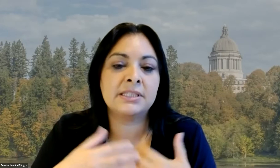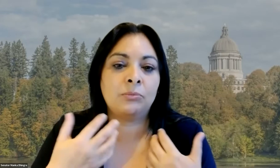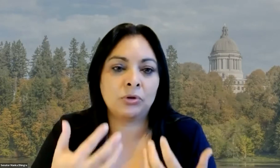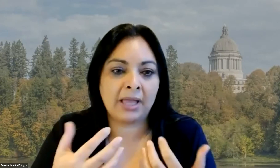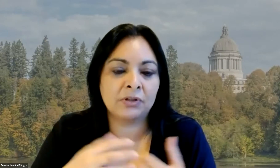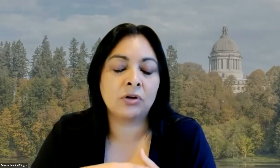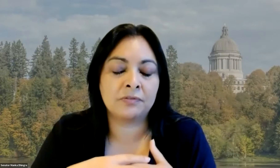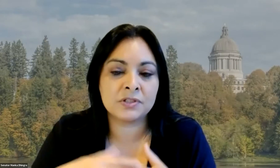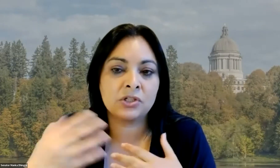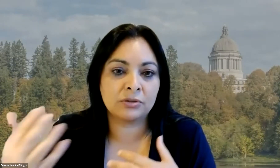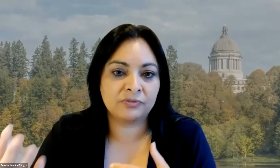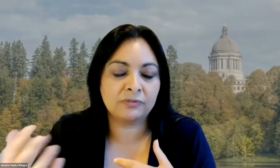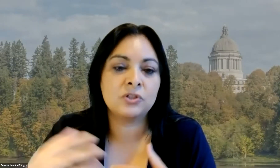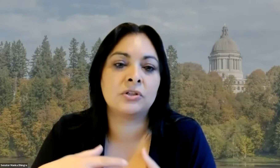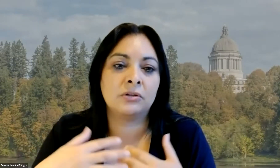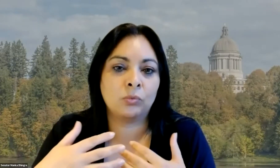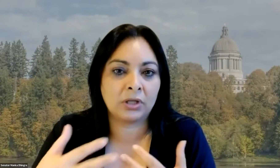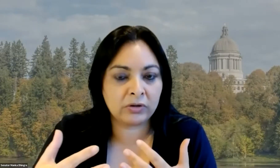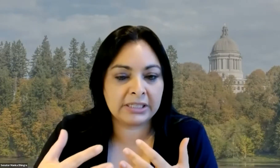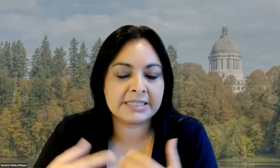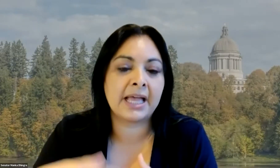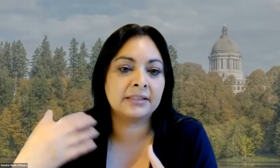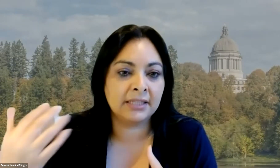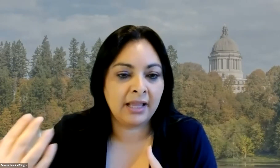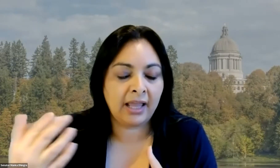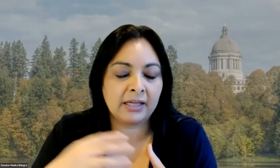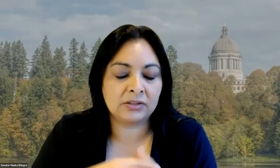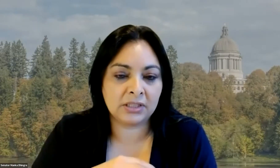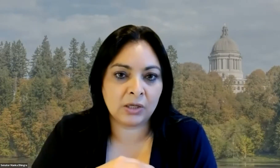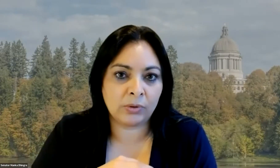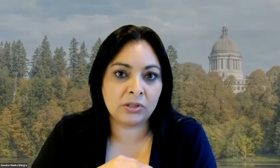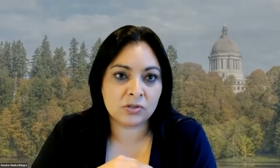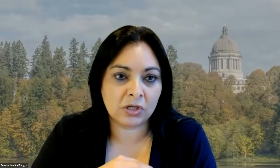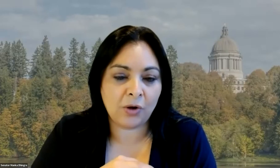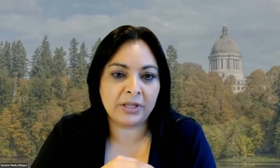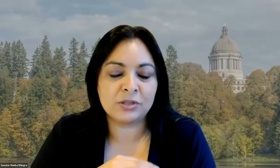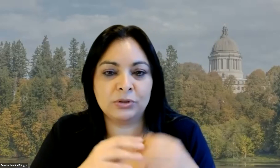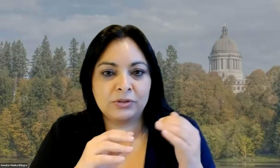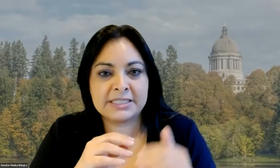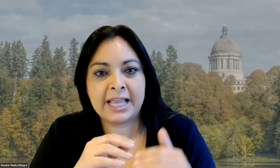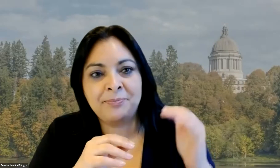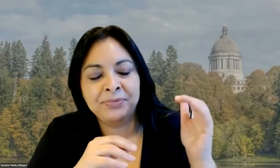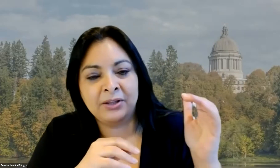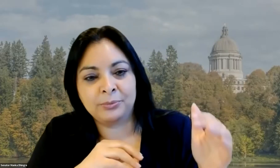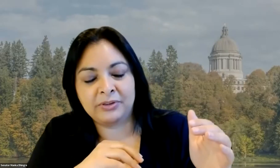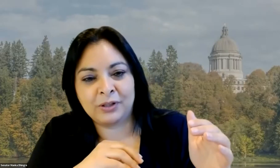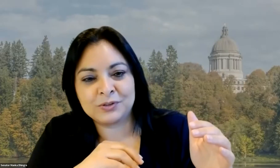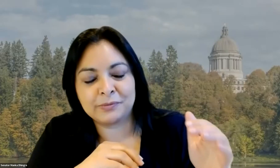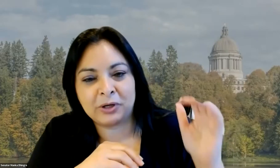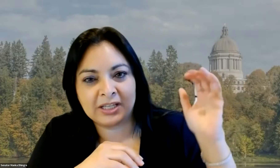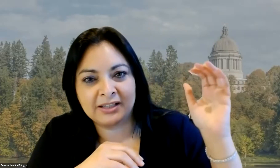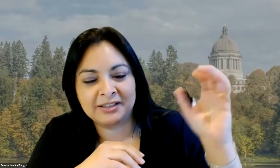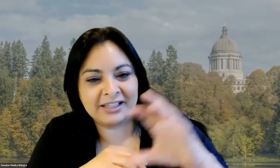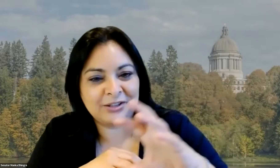be in the same room having a conversation for the vision where it currently is at and where it needs to go. And so we'll do the same with the